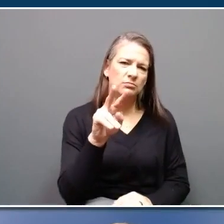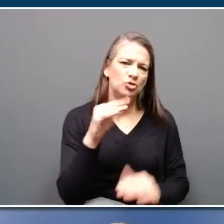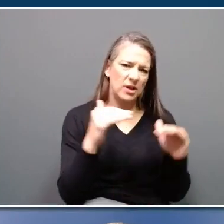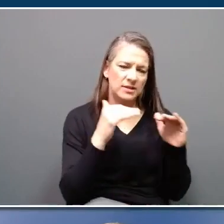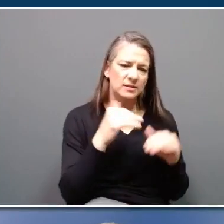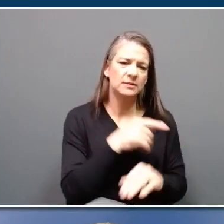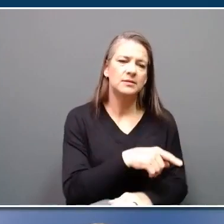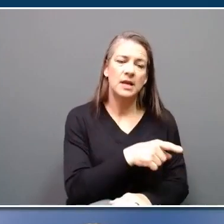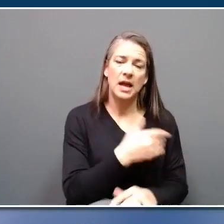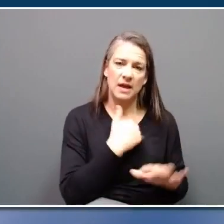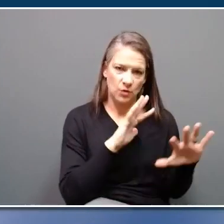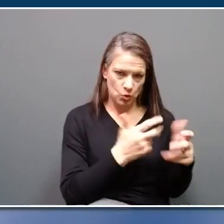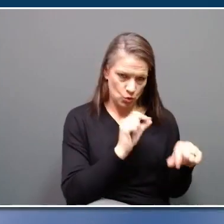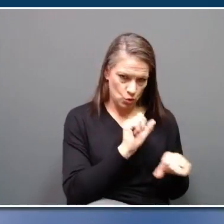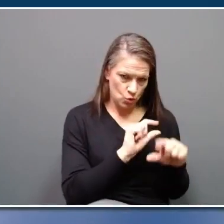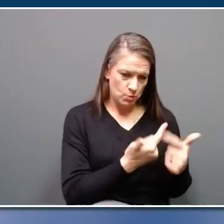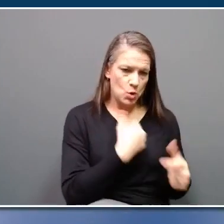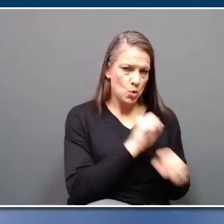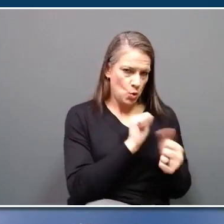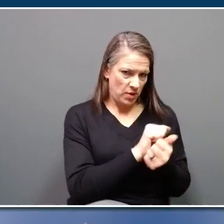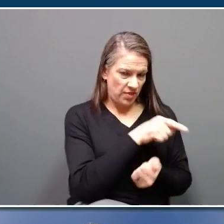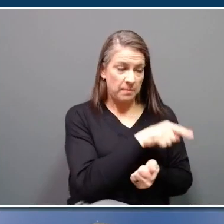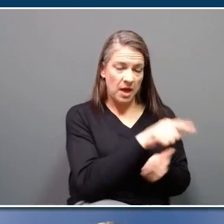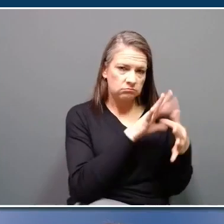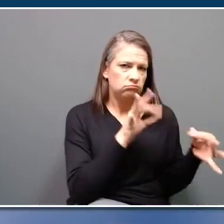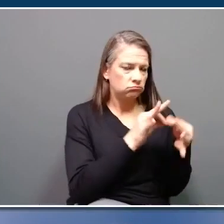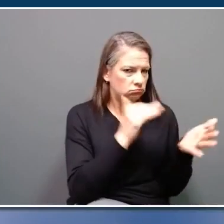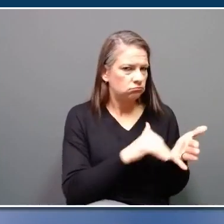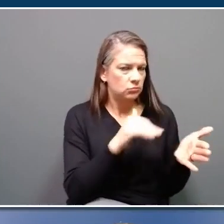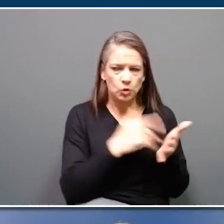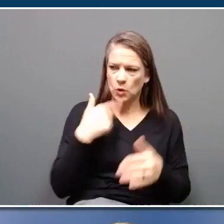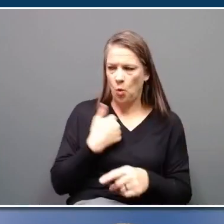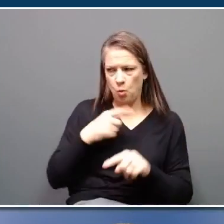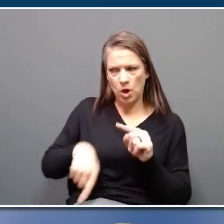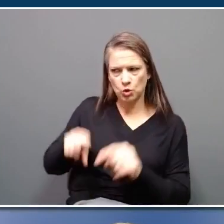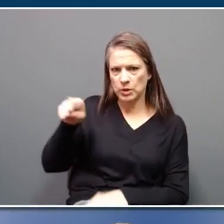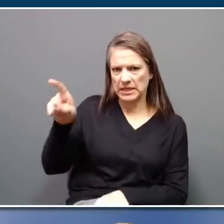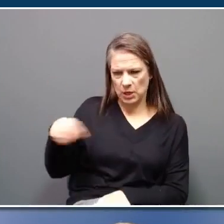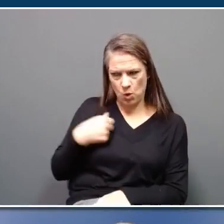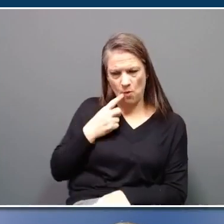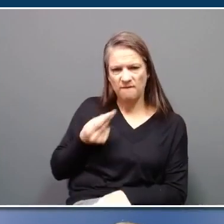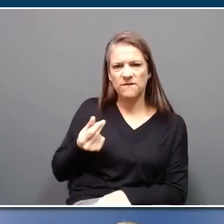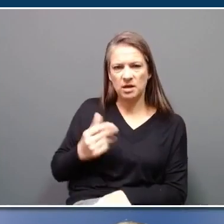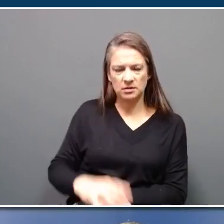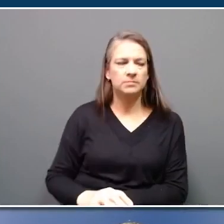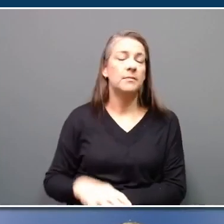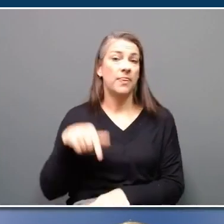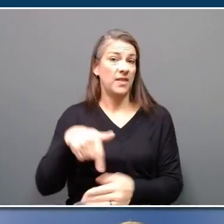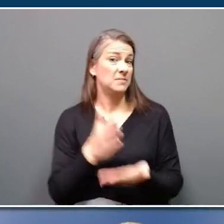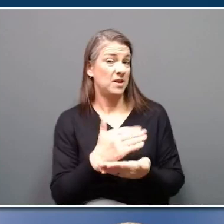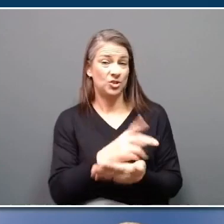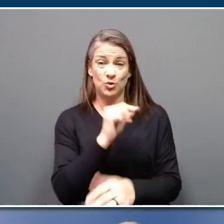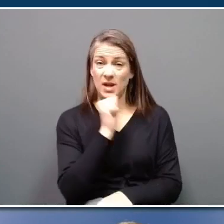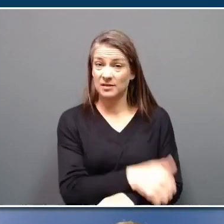group that we have worked with, and what they've repeatedly said is, tell us what you need and we will fund it. This budget doesn't do it. We've